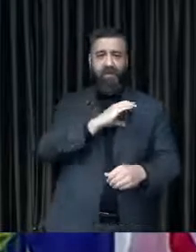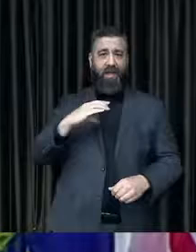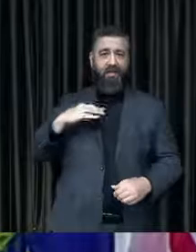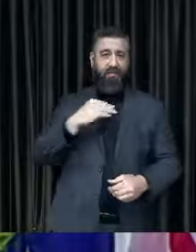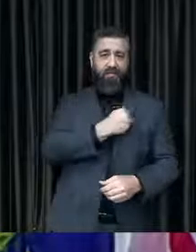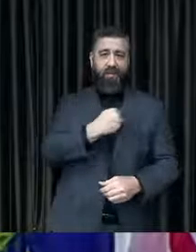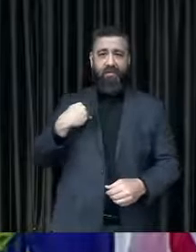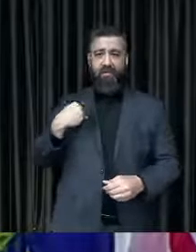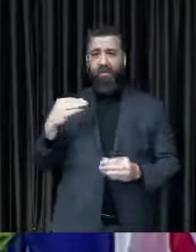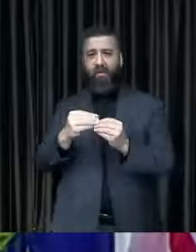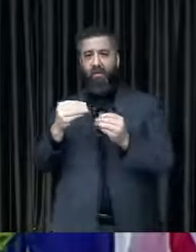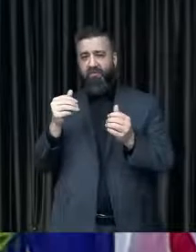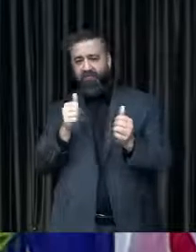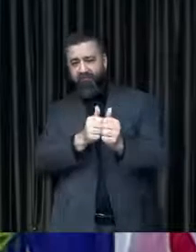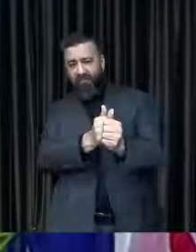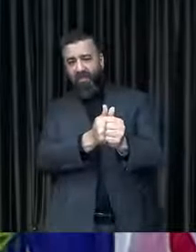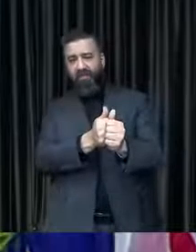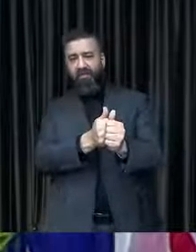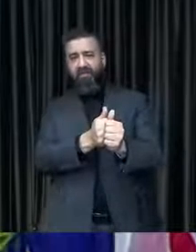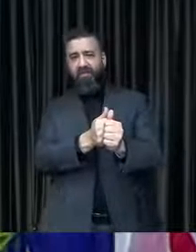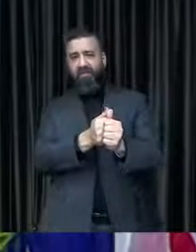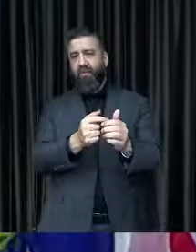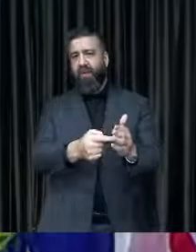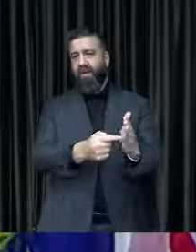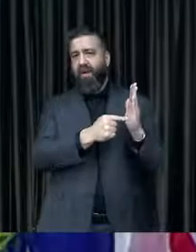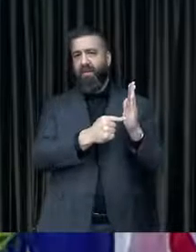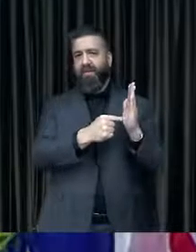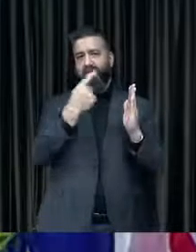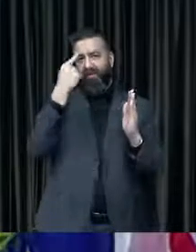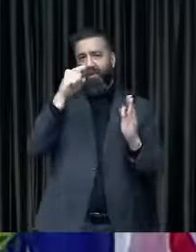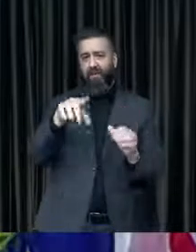charter requirements for choosing a leader.